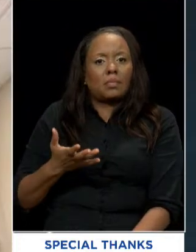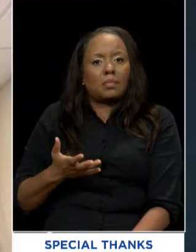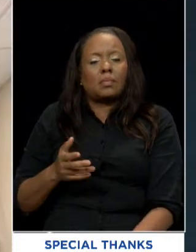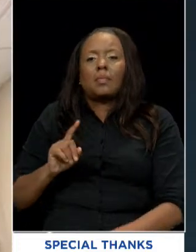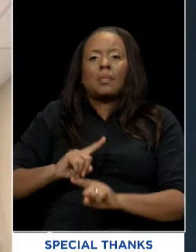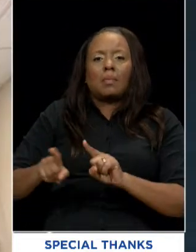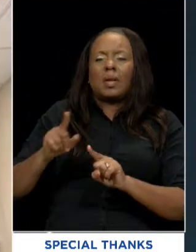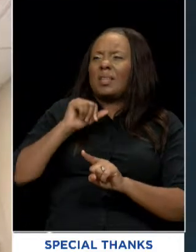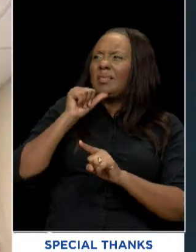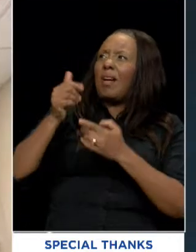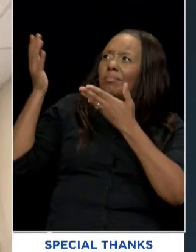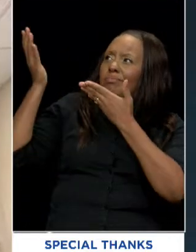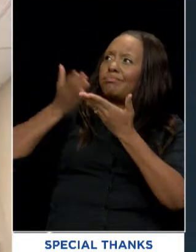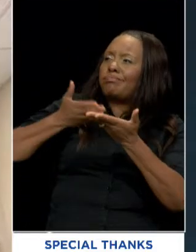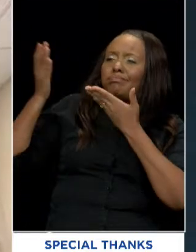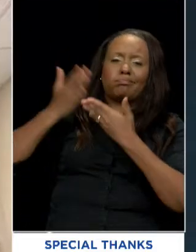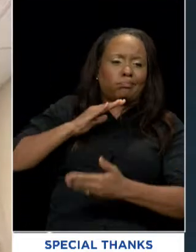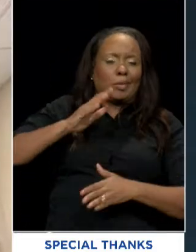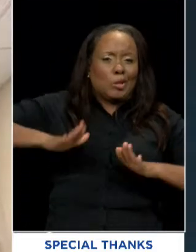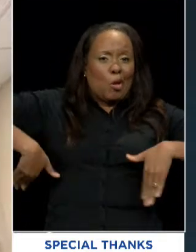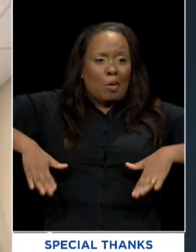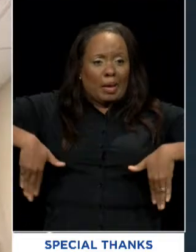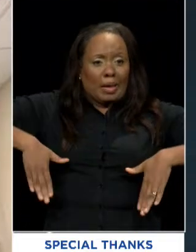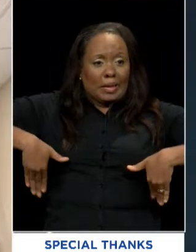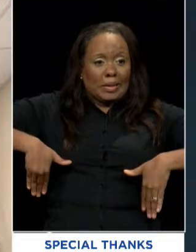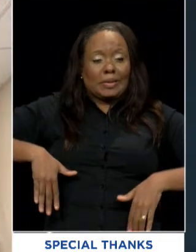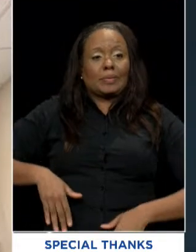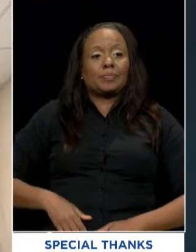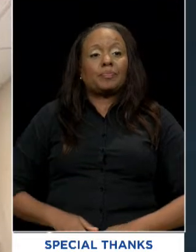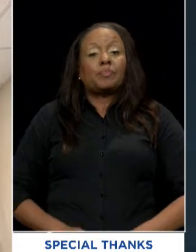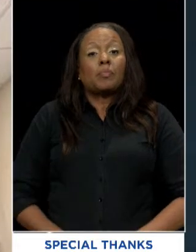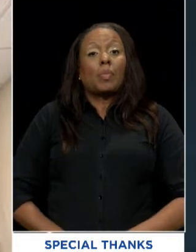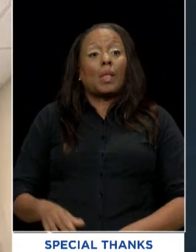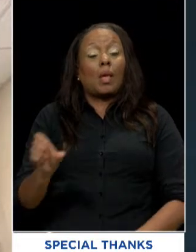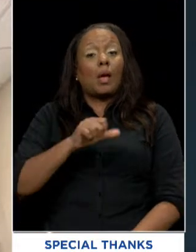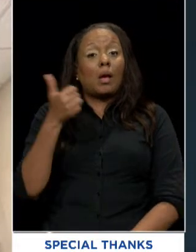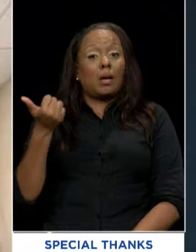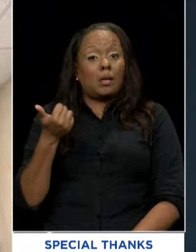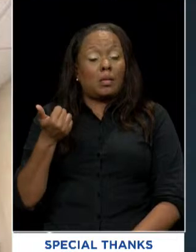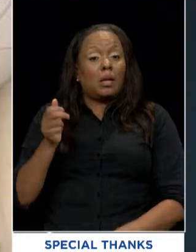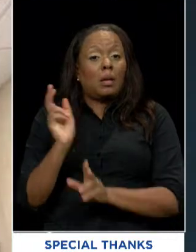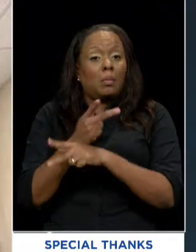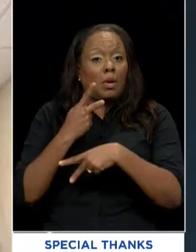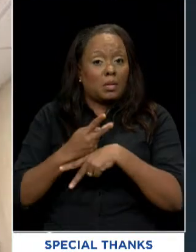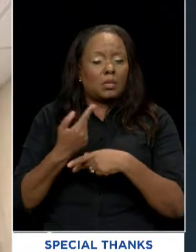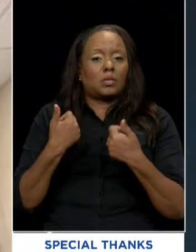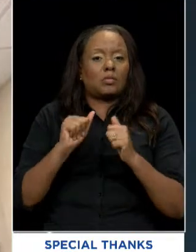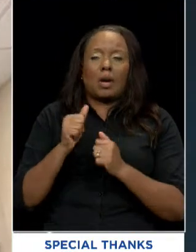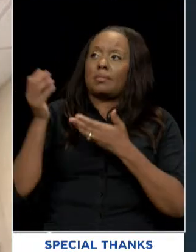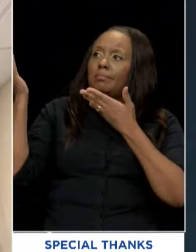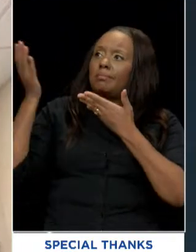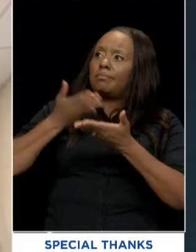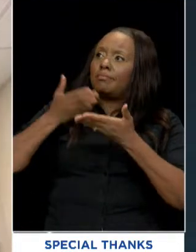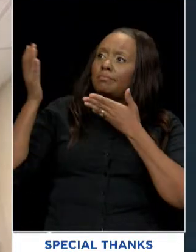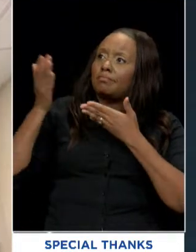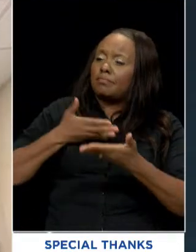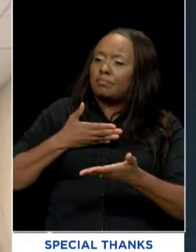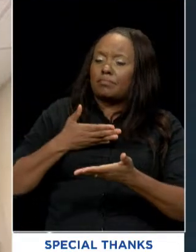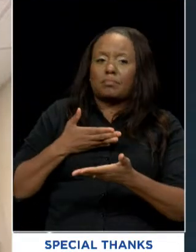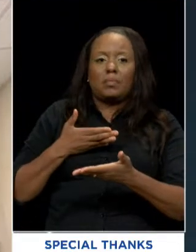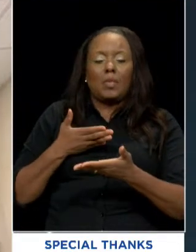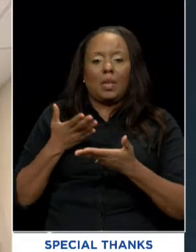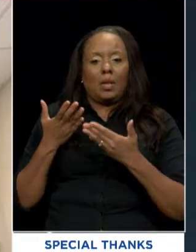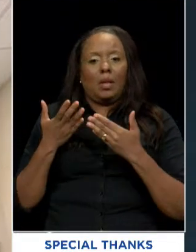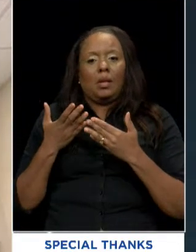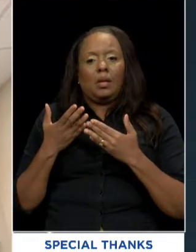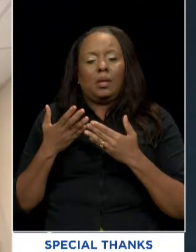supply chains. And then also another product I'm trying to get here as well is the topical agent, where you place this on the head of the penis. And